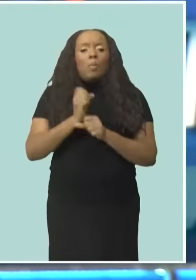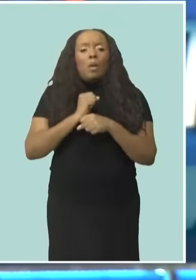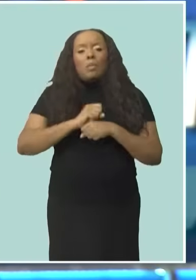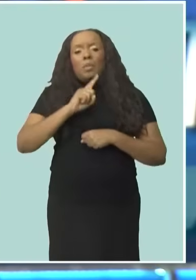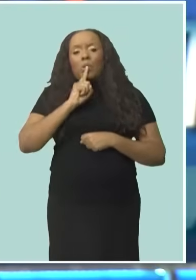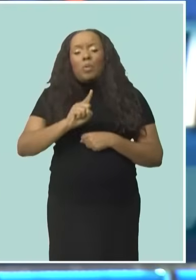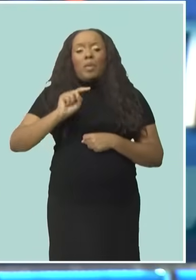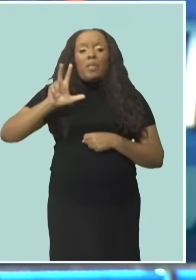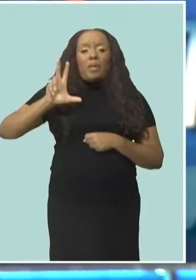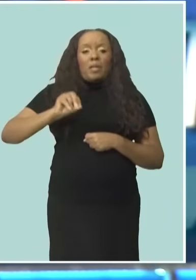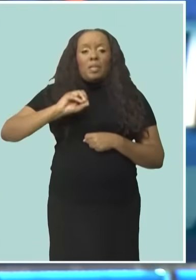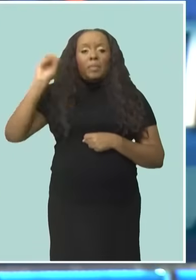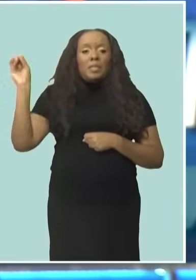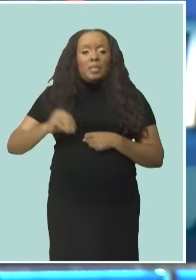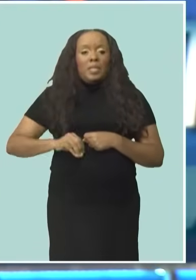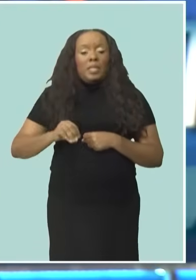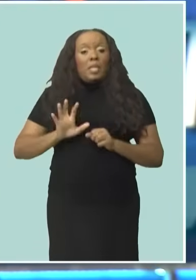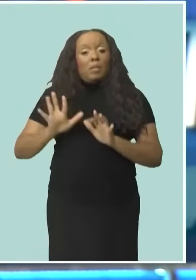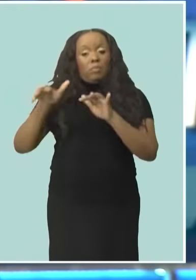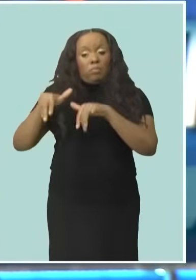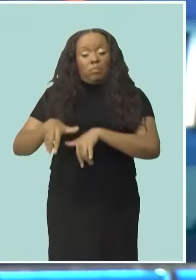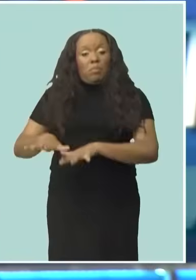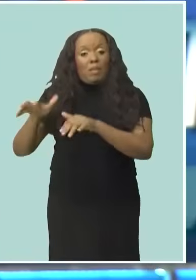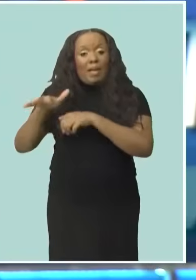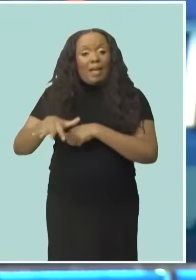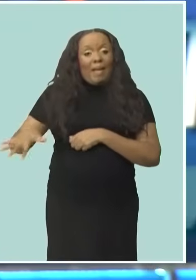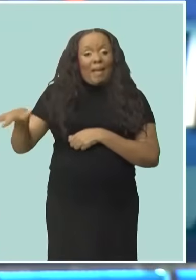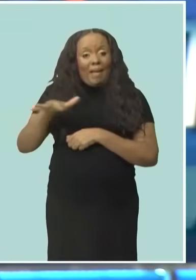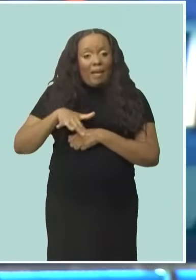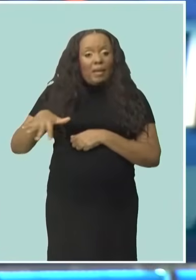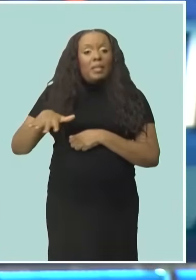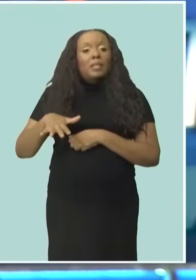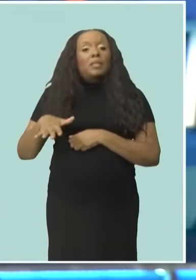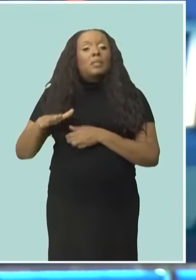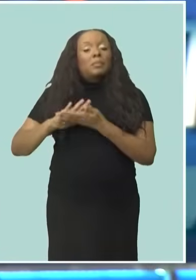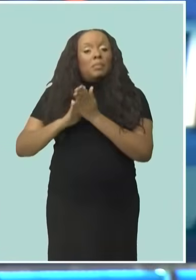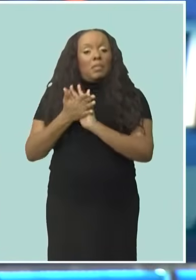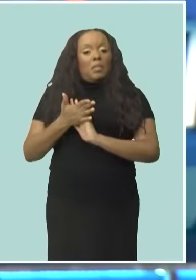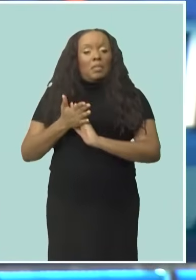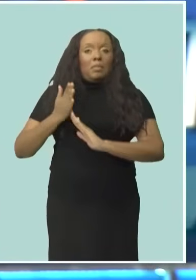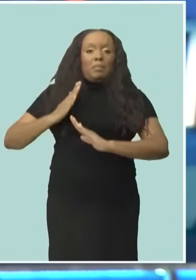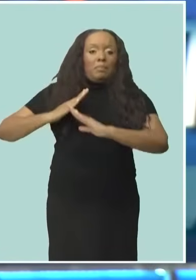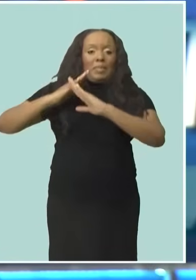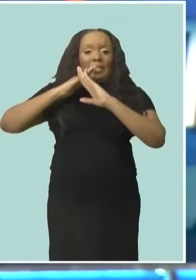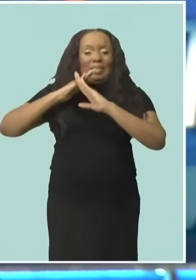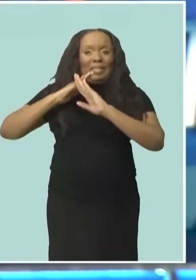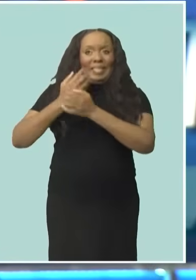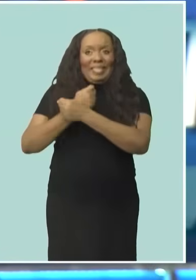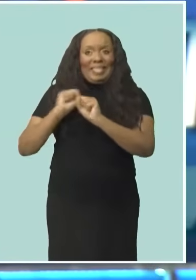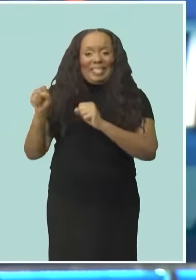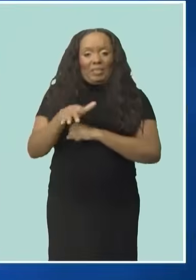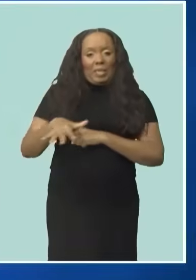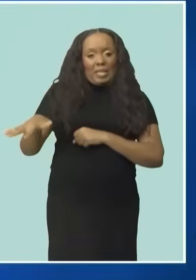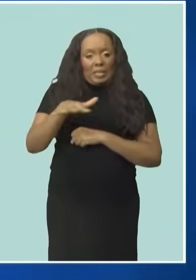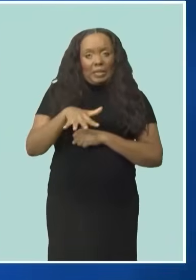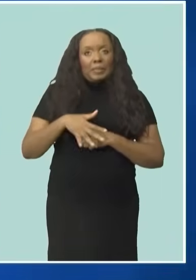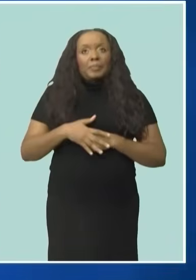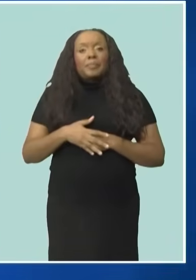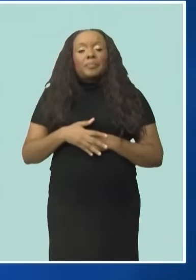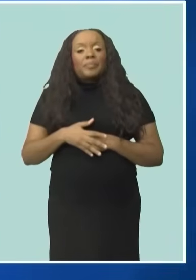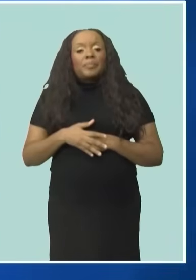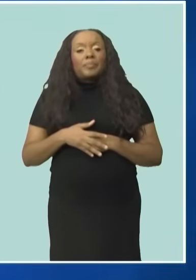area, roughly 55,000 square kilometers, becomes protected space. I say